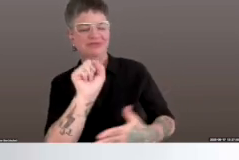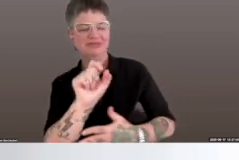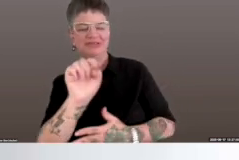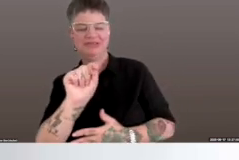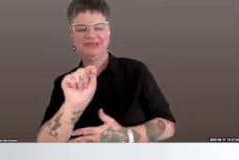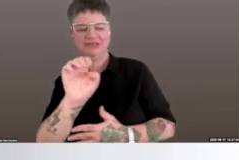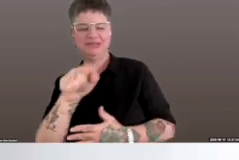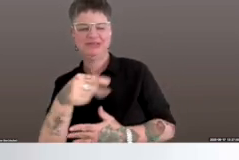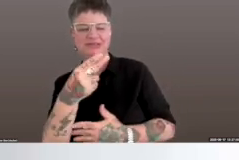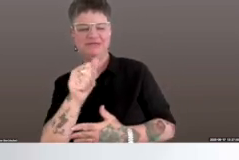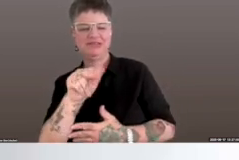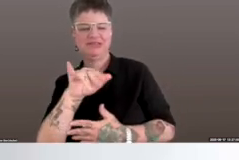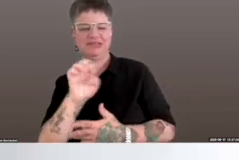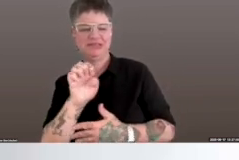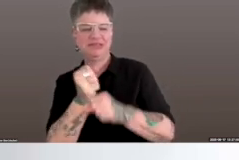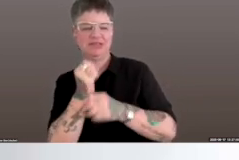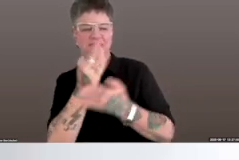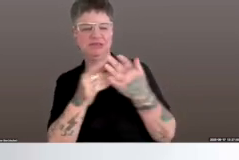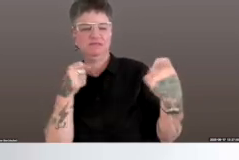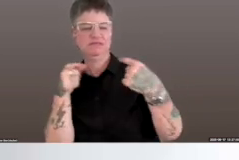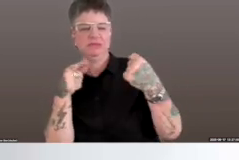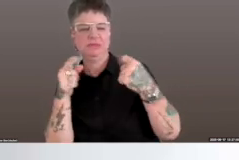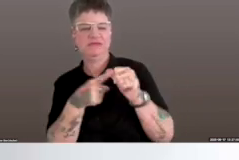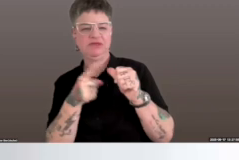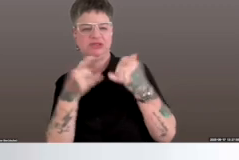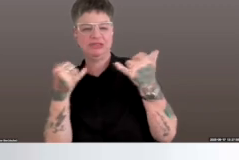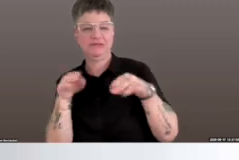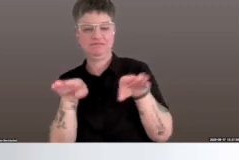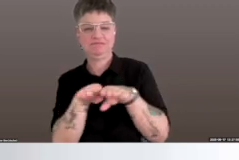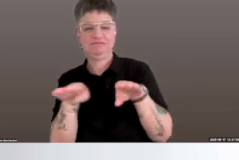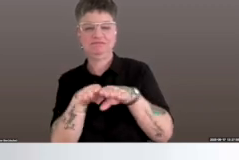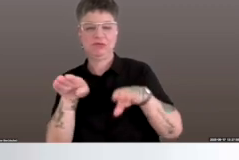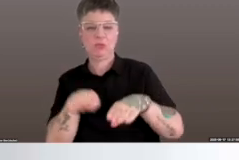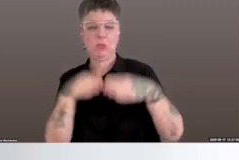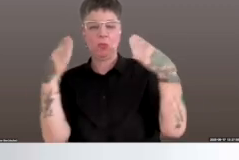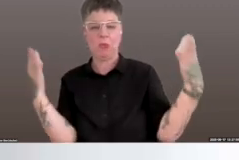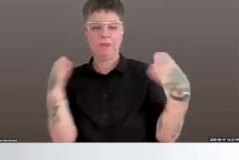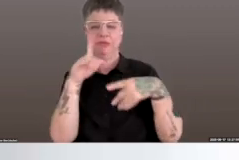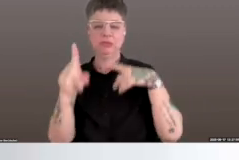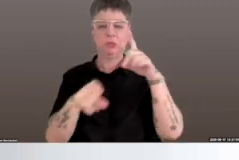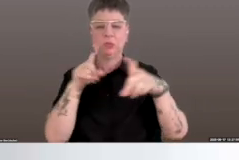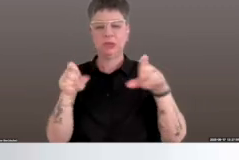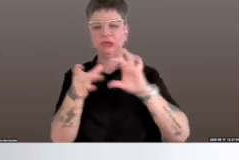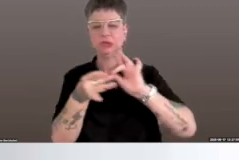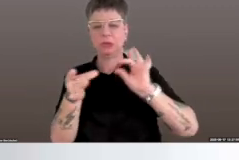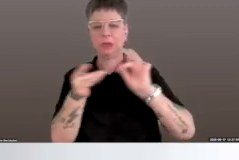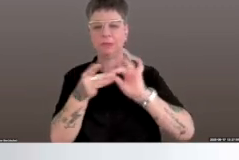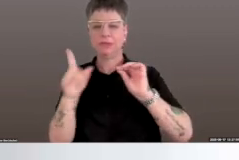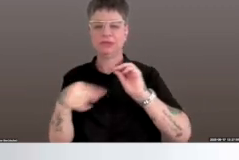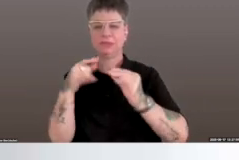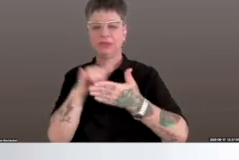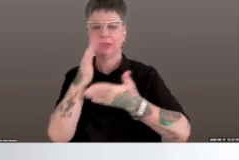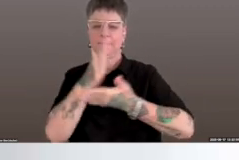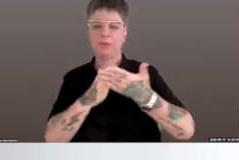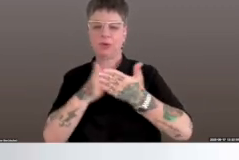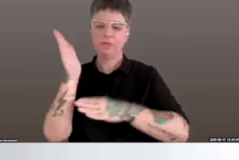Okay, I was getting a little bit of feedback for a second. All right, so we're going to open the floor now for questions and comments about this part of the presentation. To